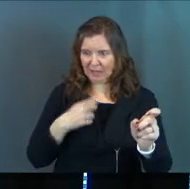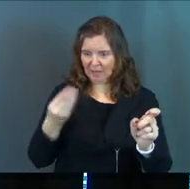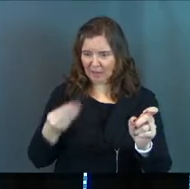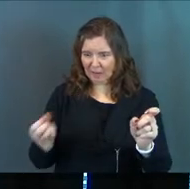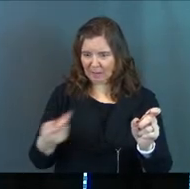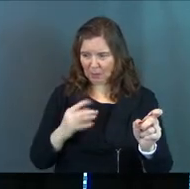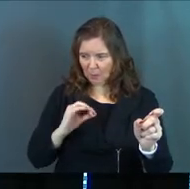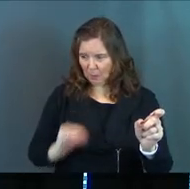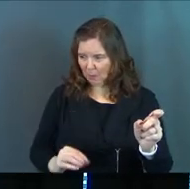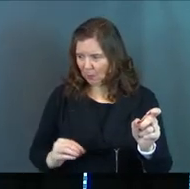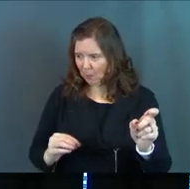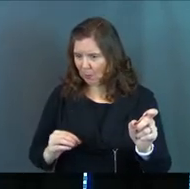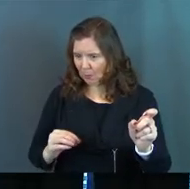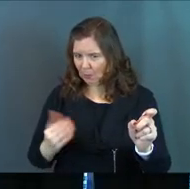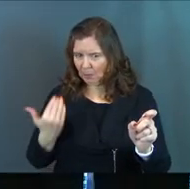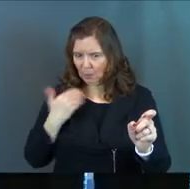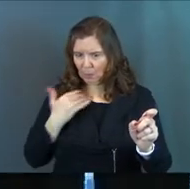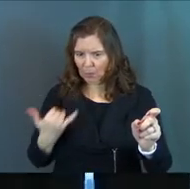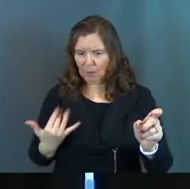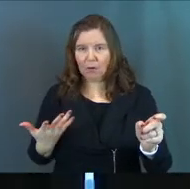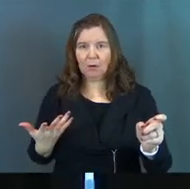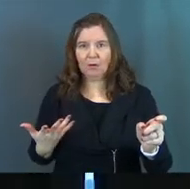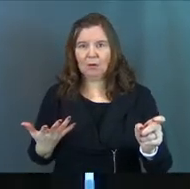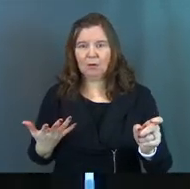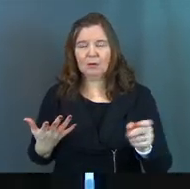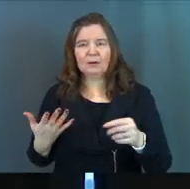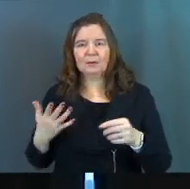have gone all the way down that road.